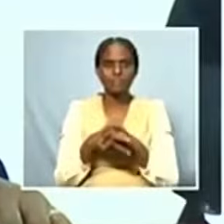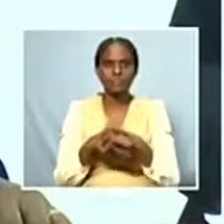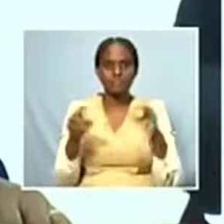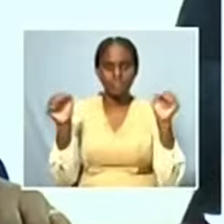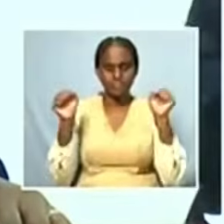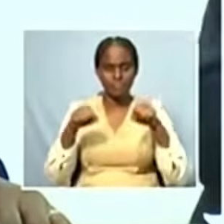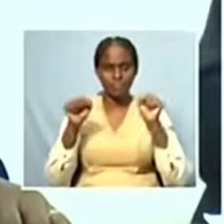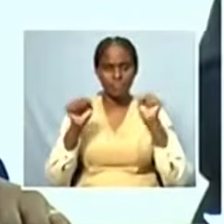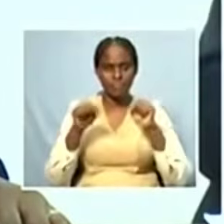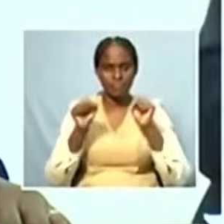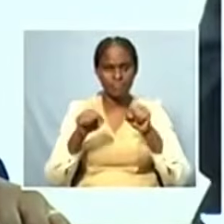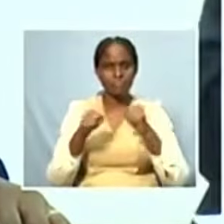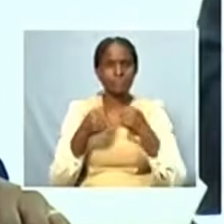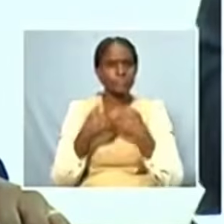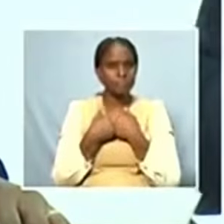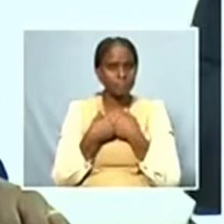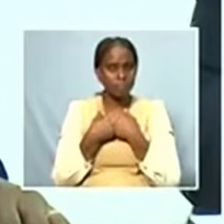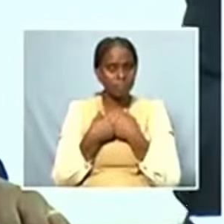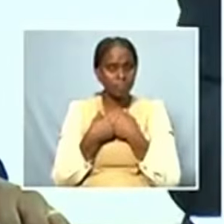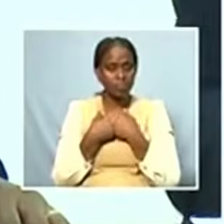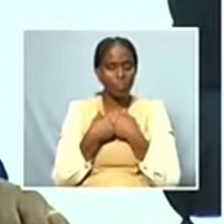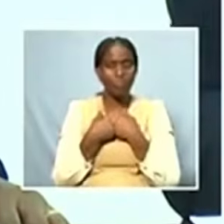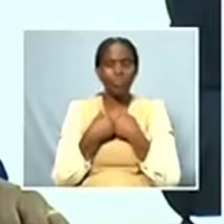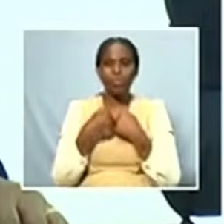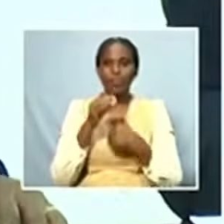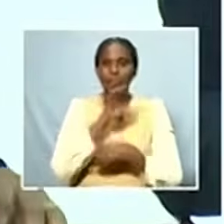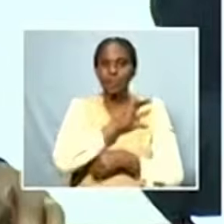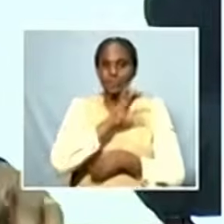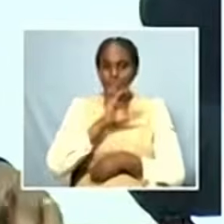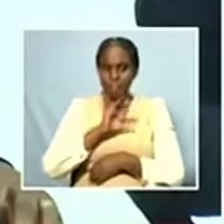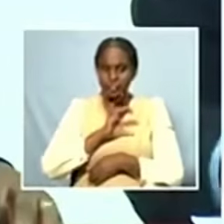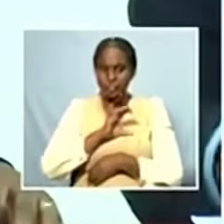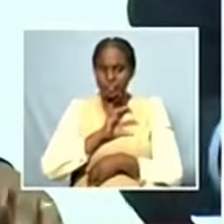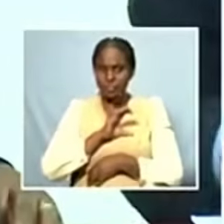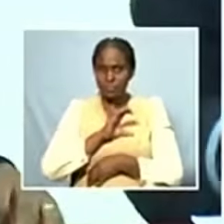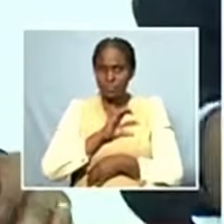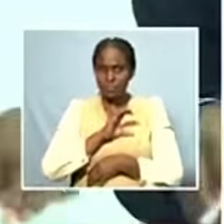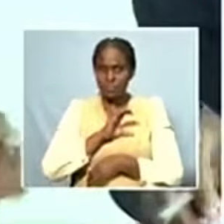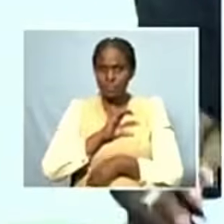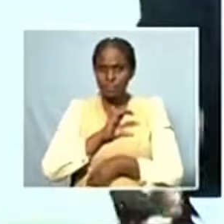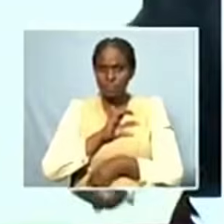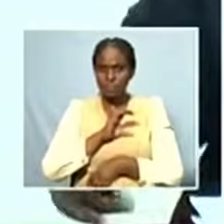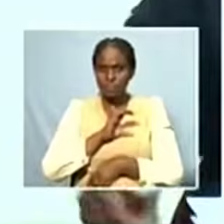Yes, the contractors,